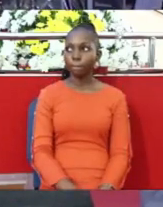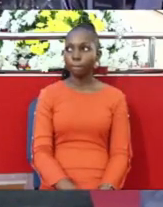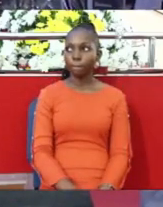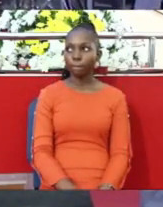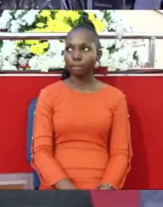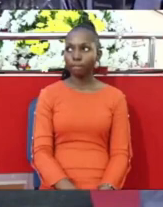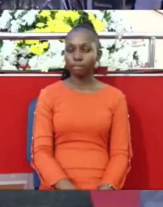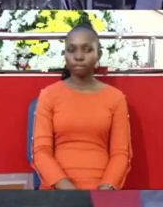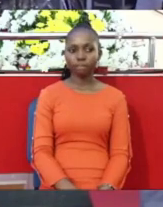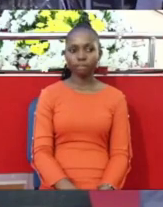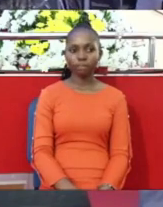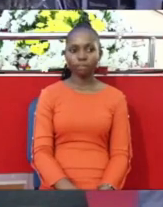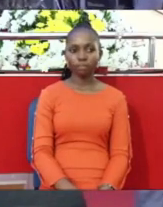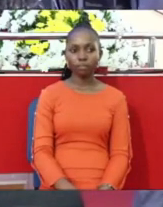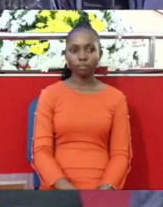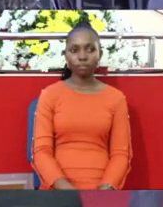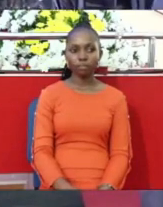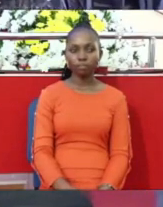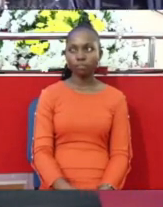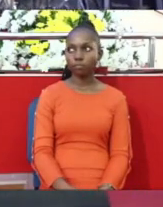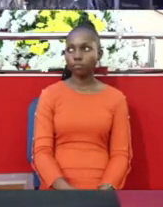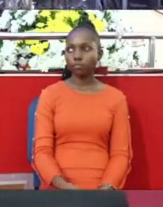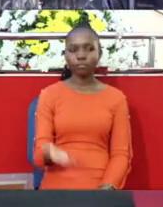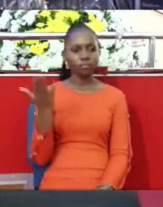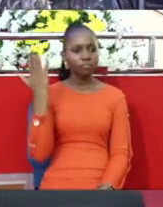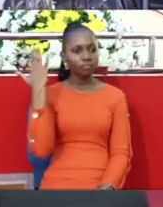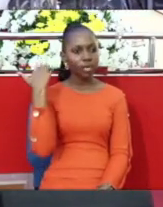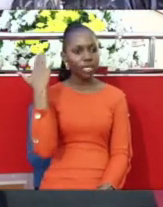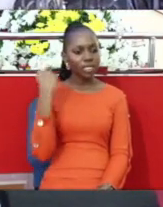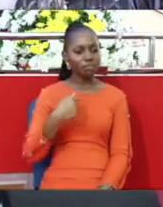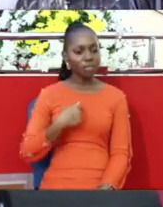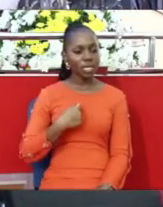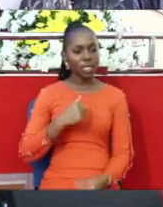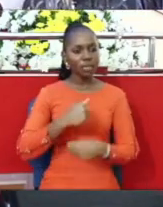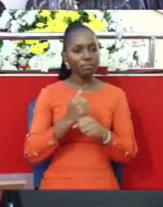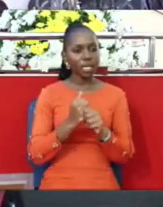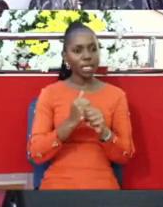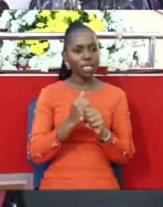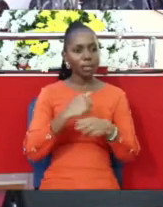A few years I made stickers. Miaka chache nikafanya vibandiko.